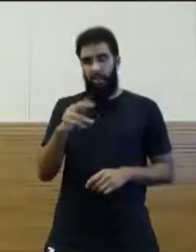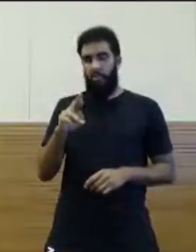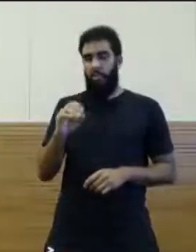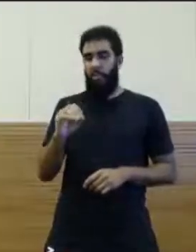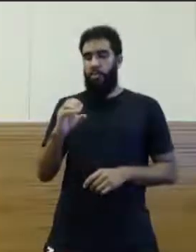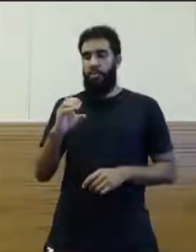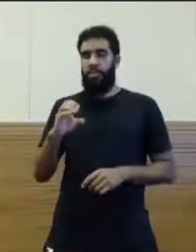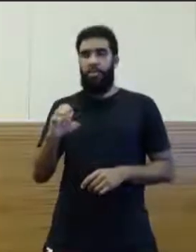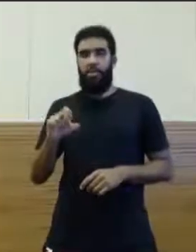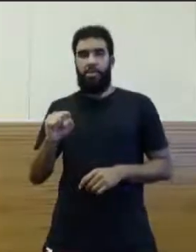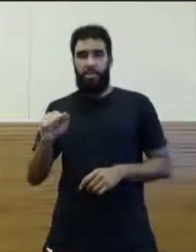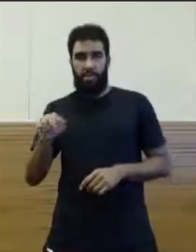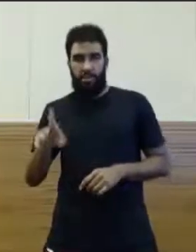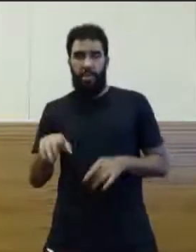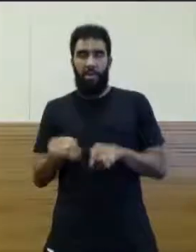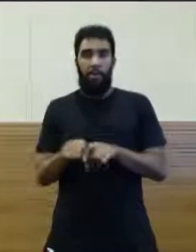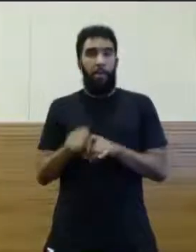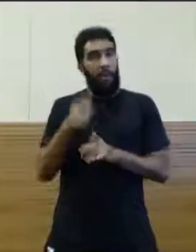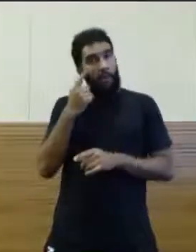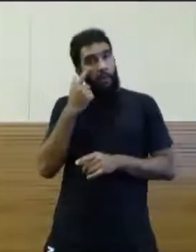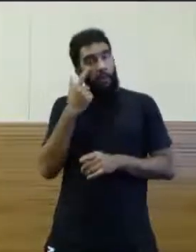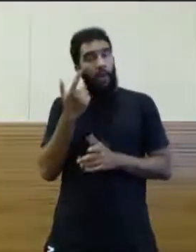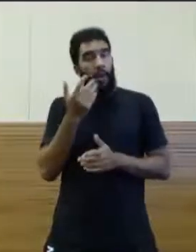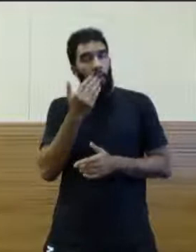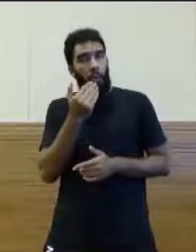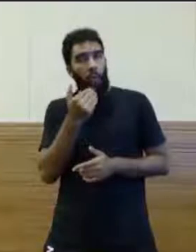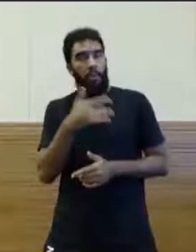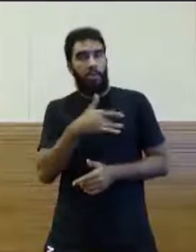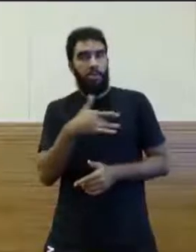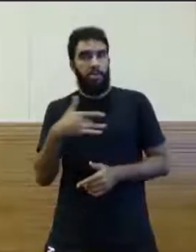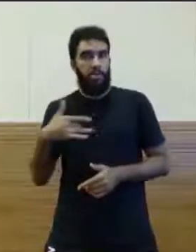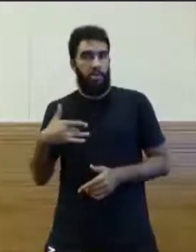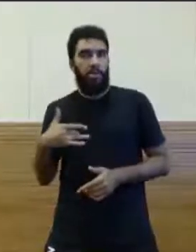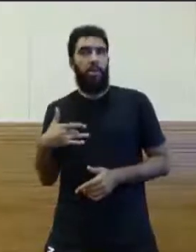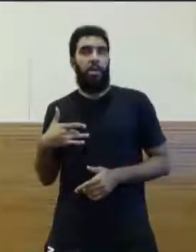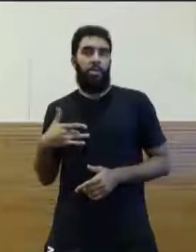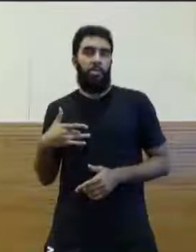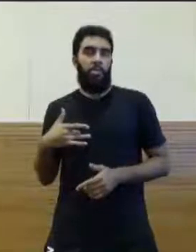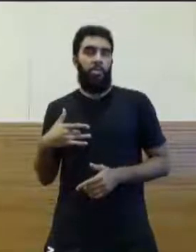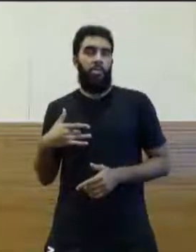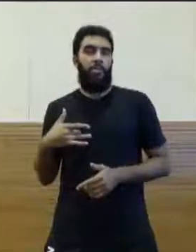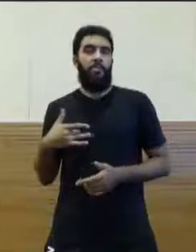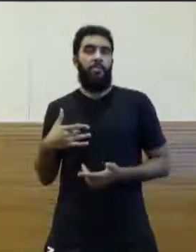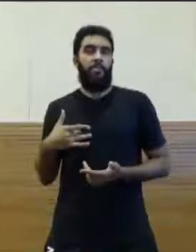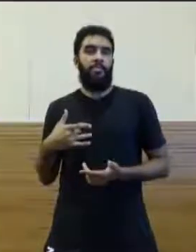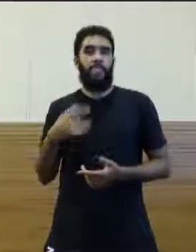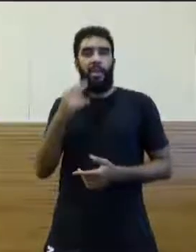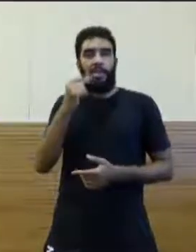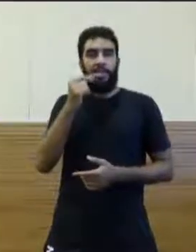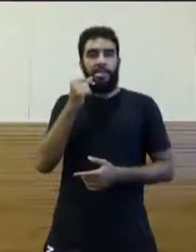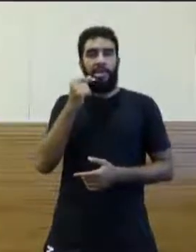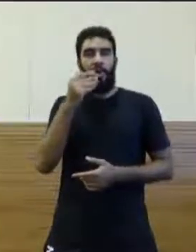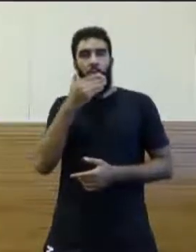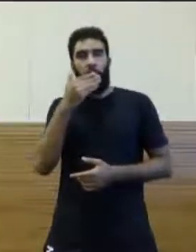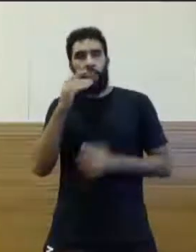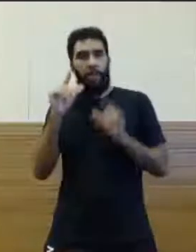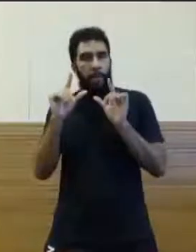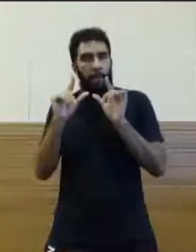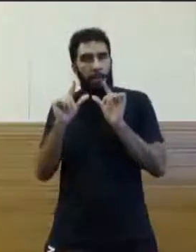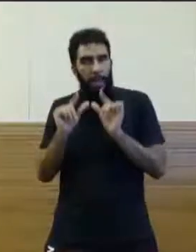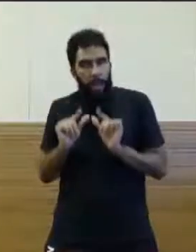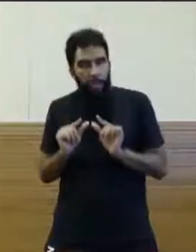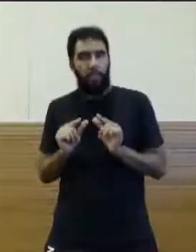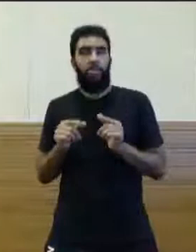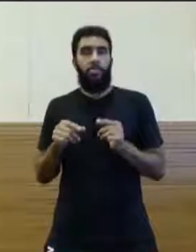foods, and to observe a healthy diet, reduce the consumption of sugar